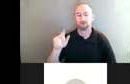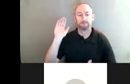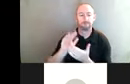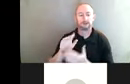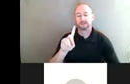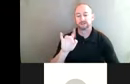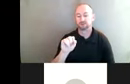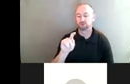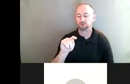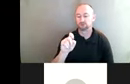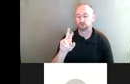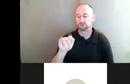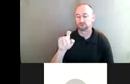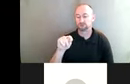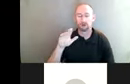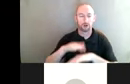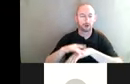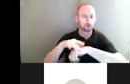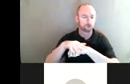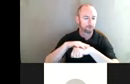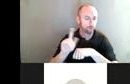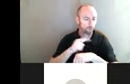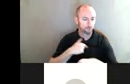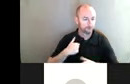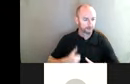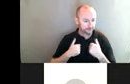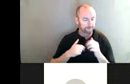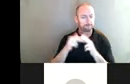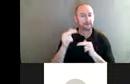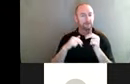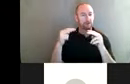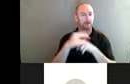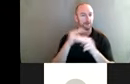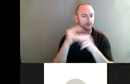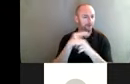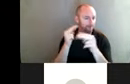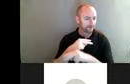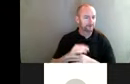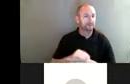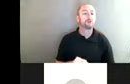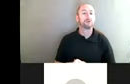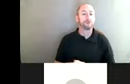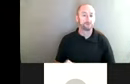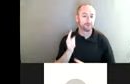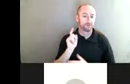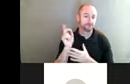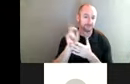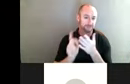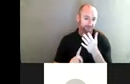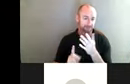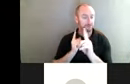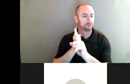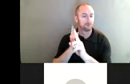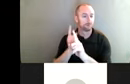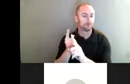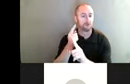on the surface of the Earth, where we live and build highways. So one of the design objectives